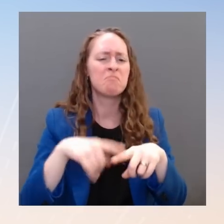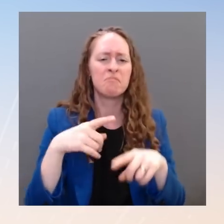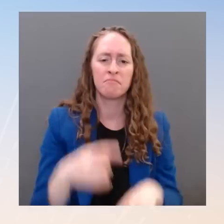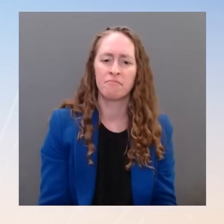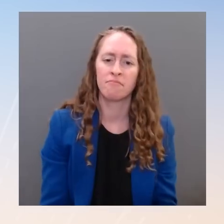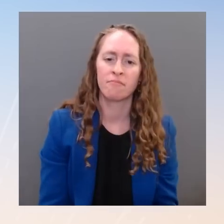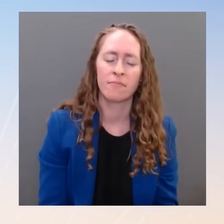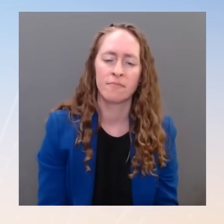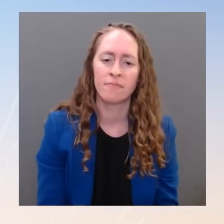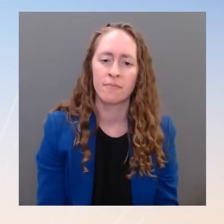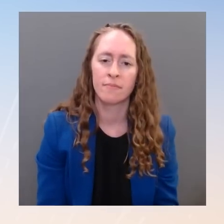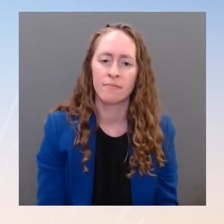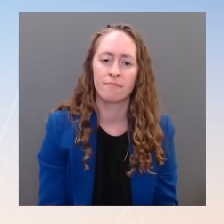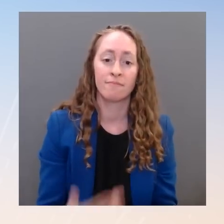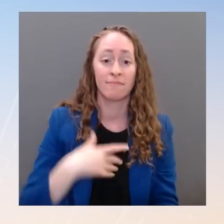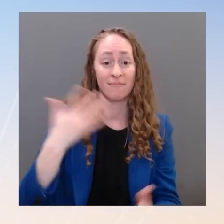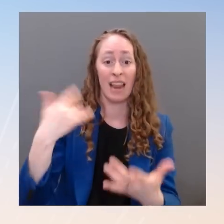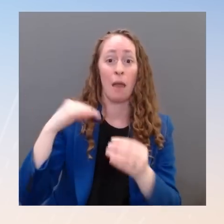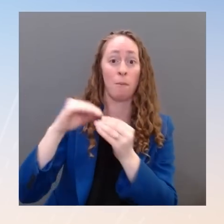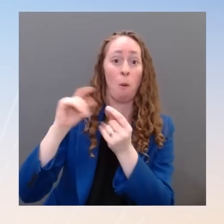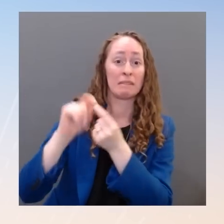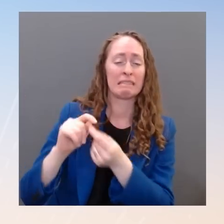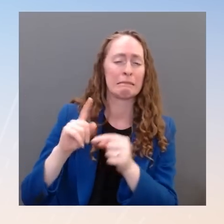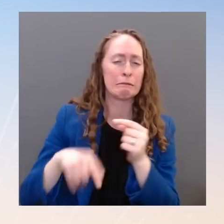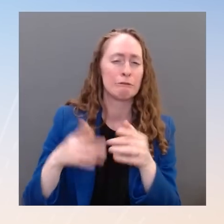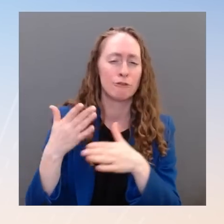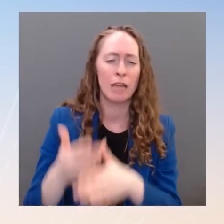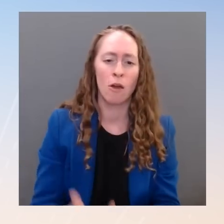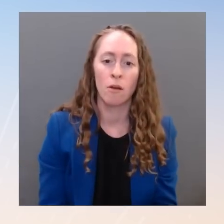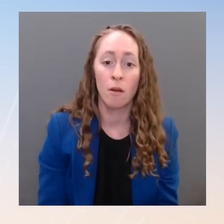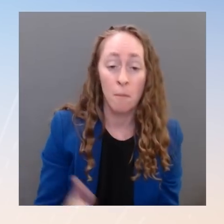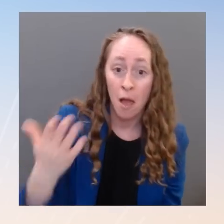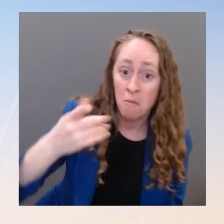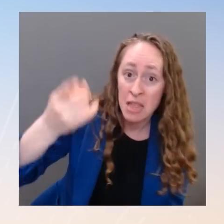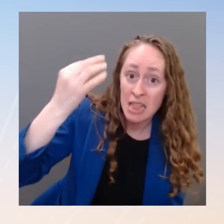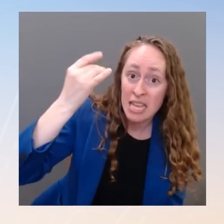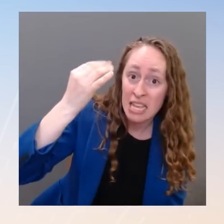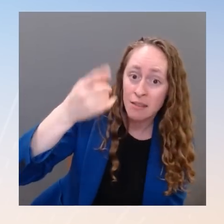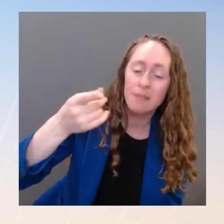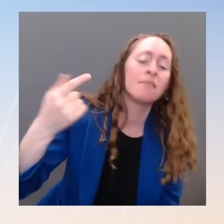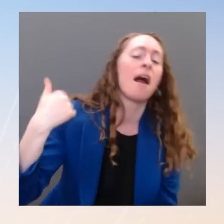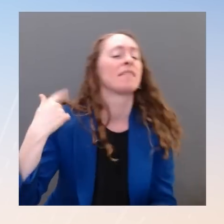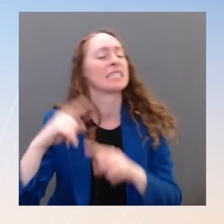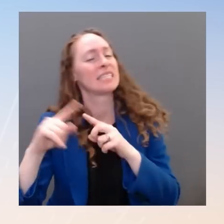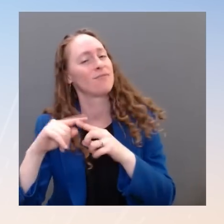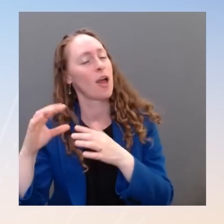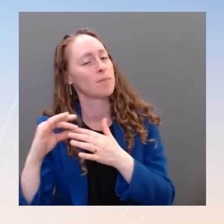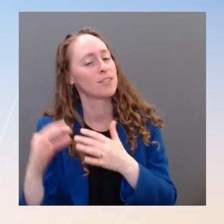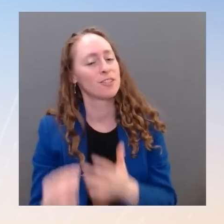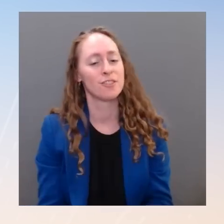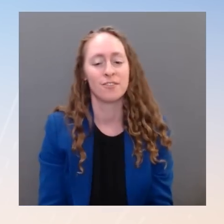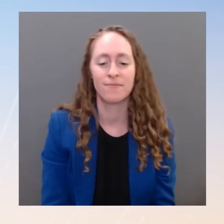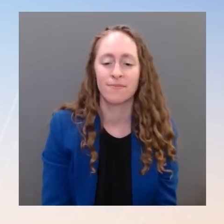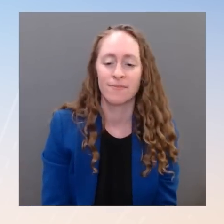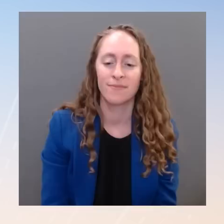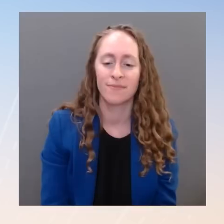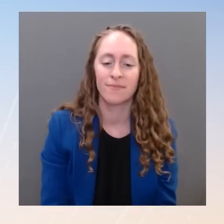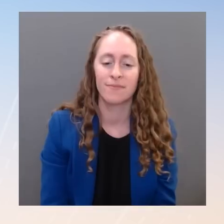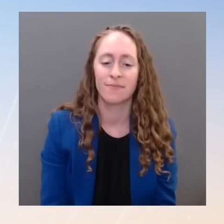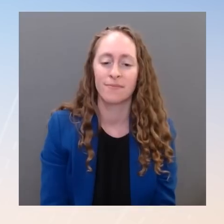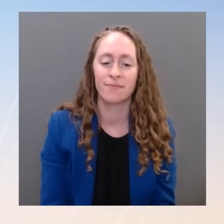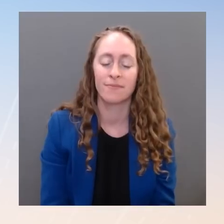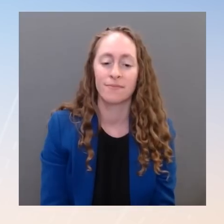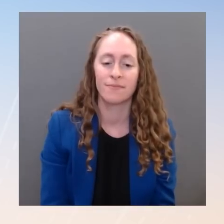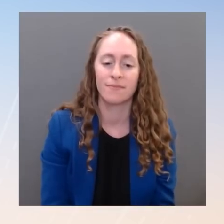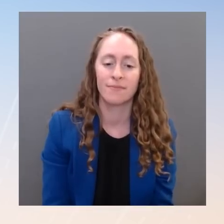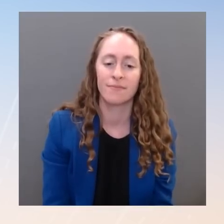There's a range of options on the table. Question. Go ahead in the back. Thanks, Jen. I wanted to ask, the House is out next week, and usually that